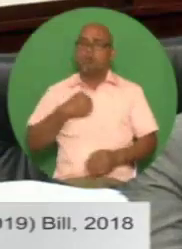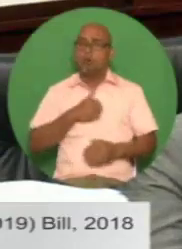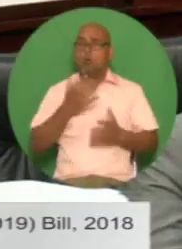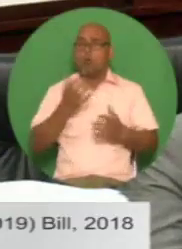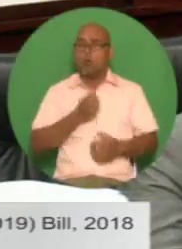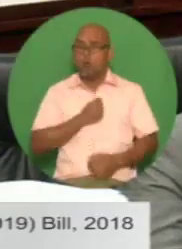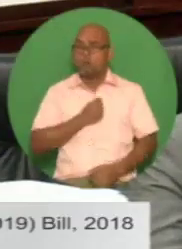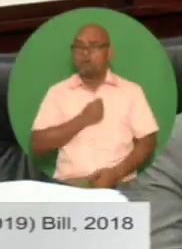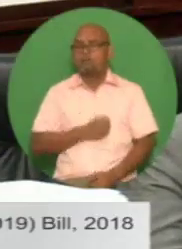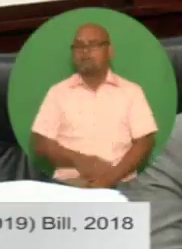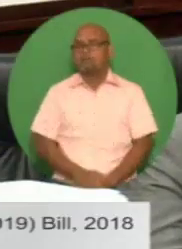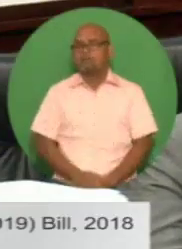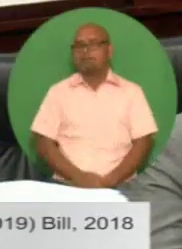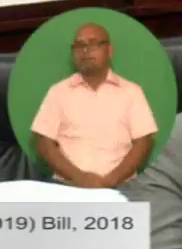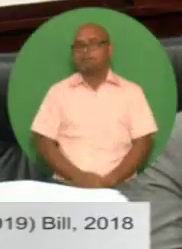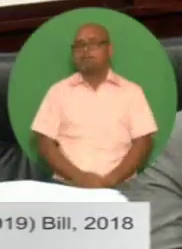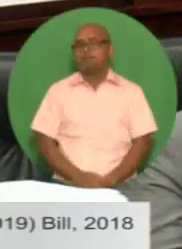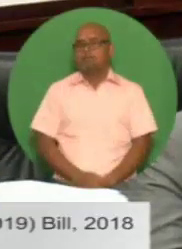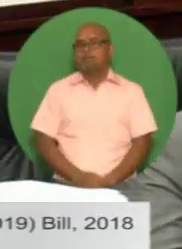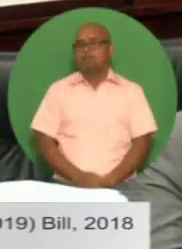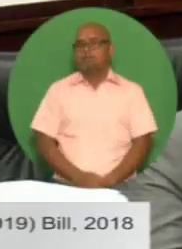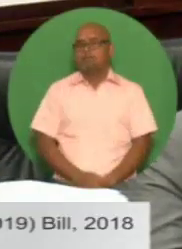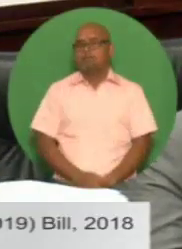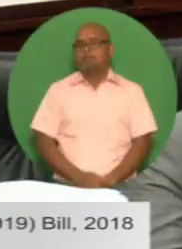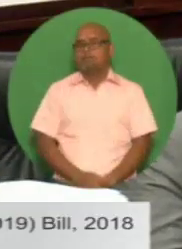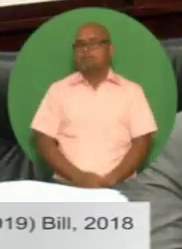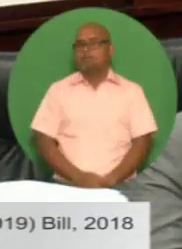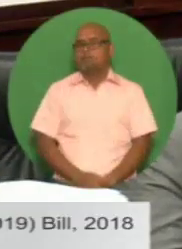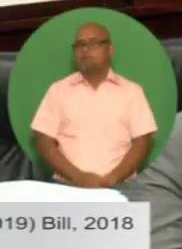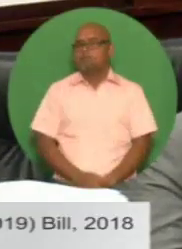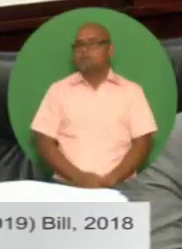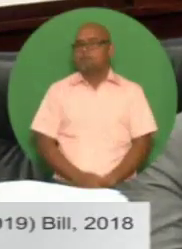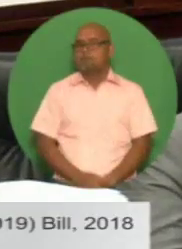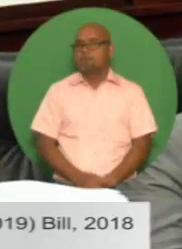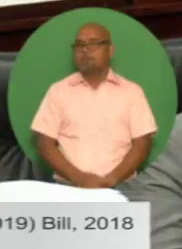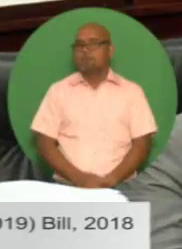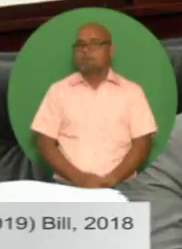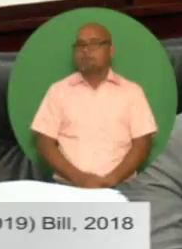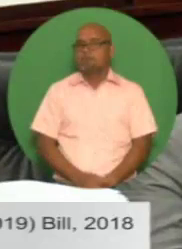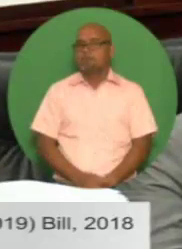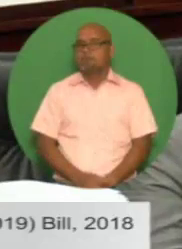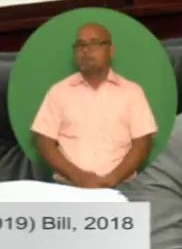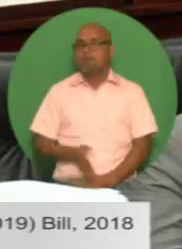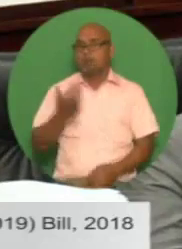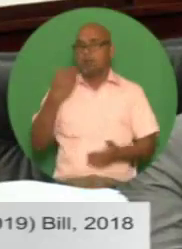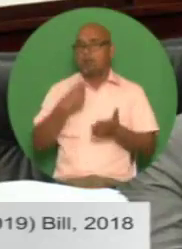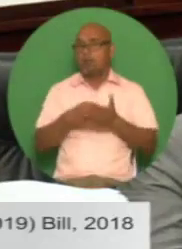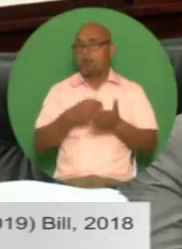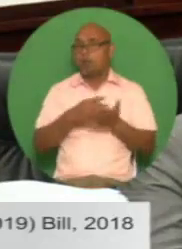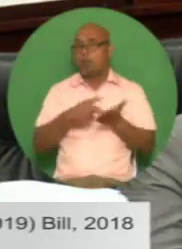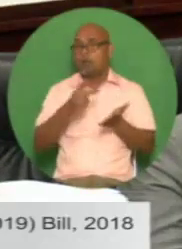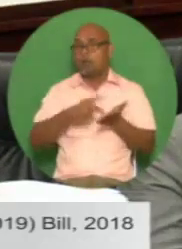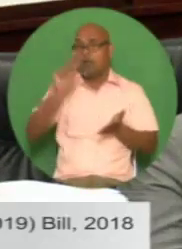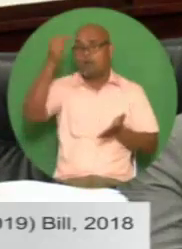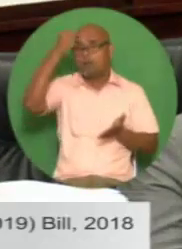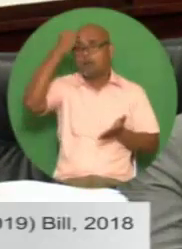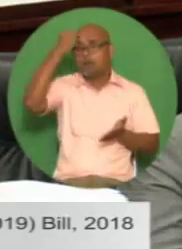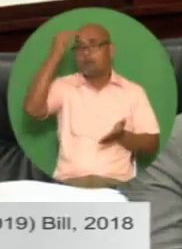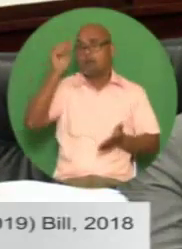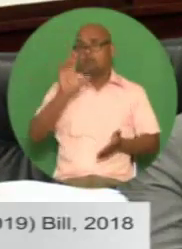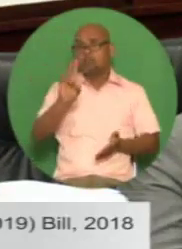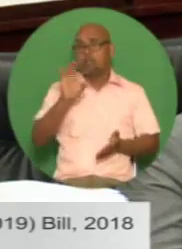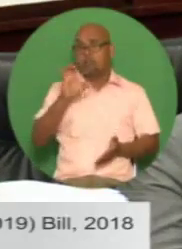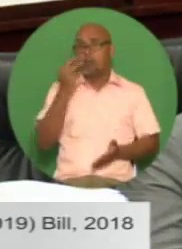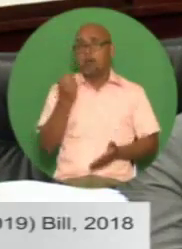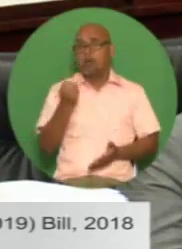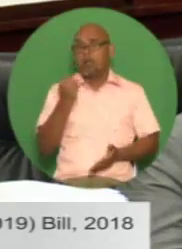we